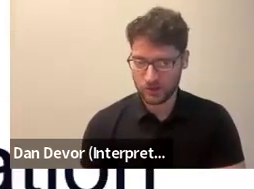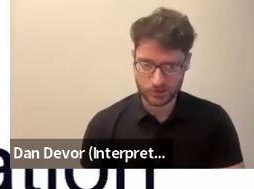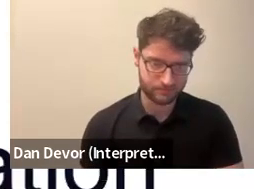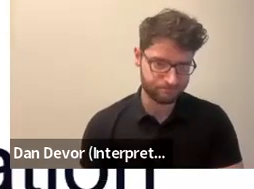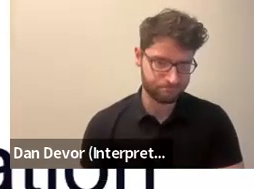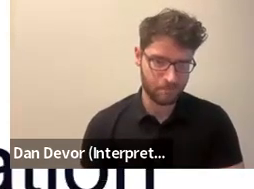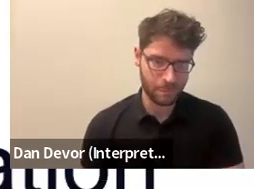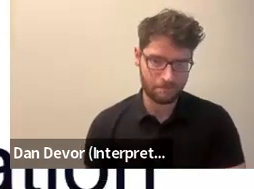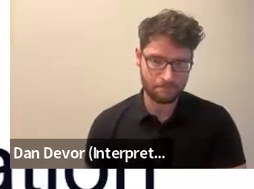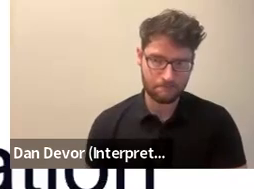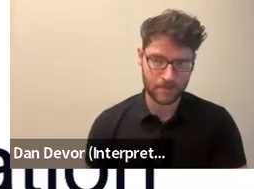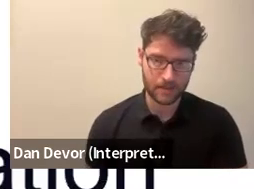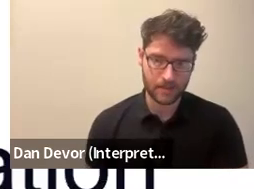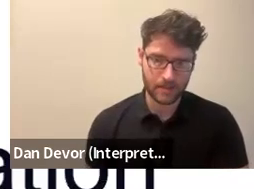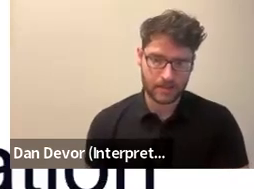of hearing culture.